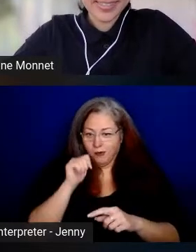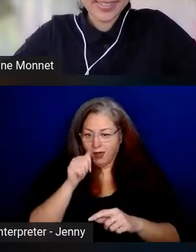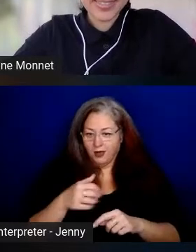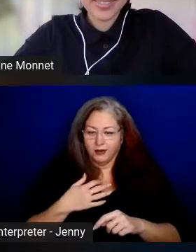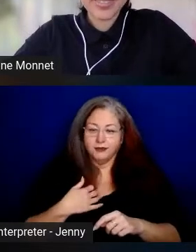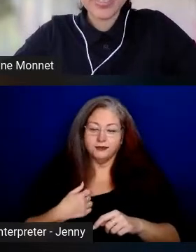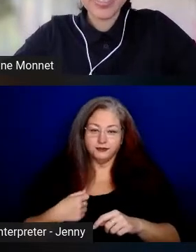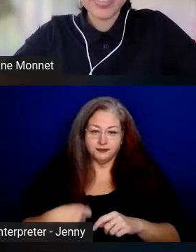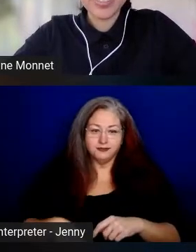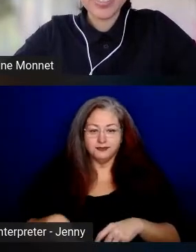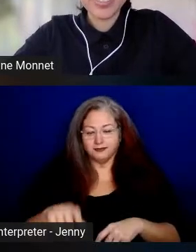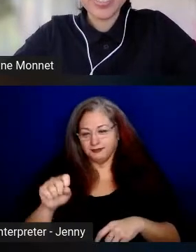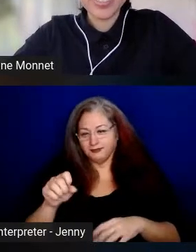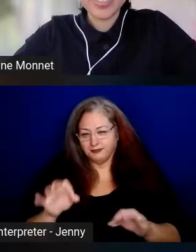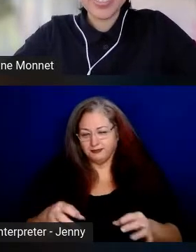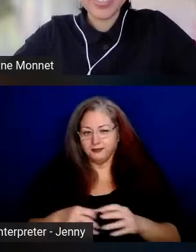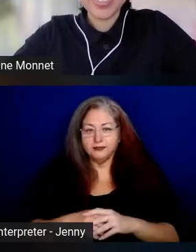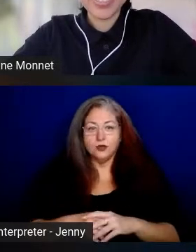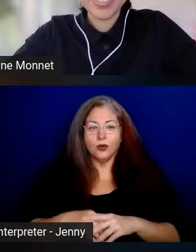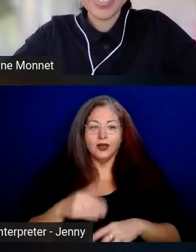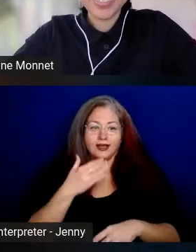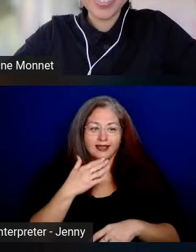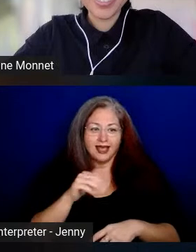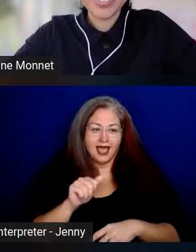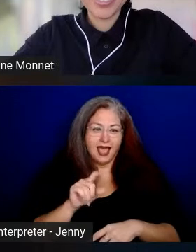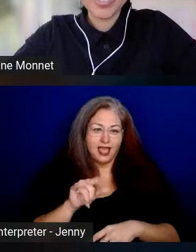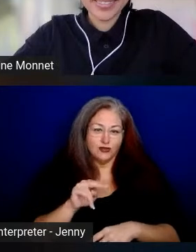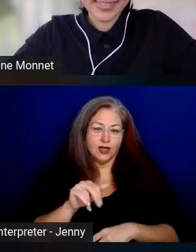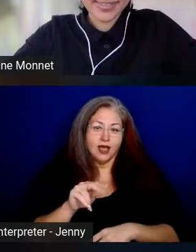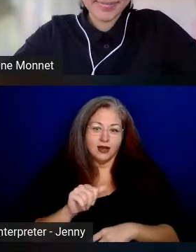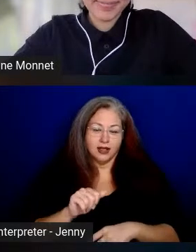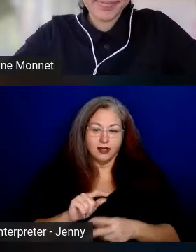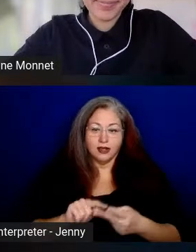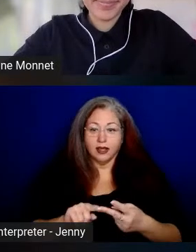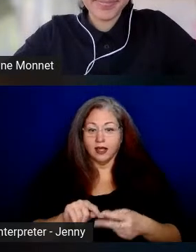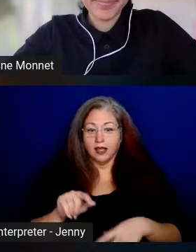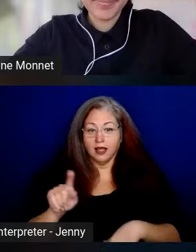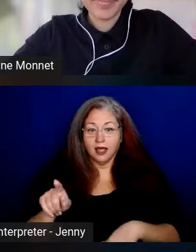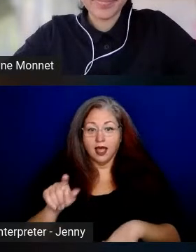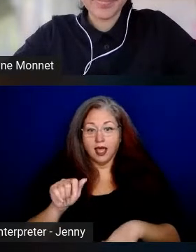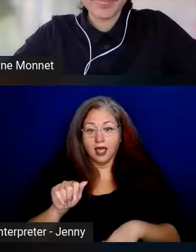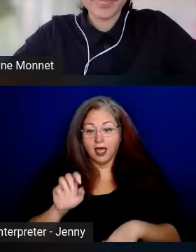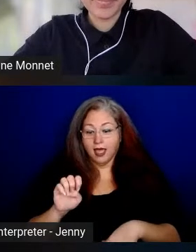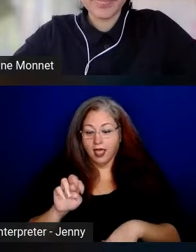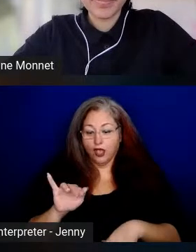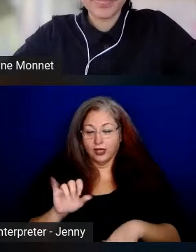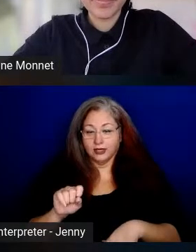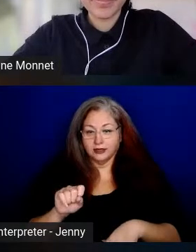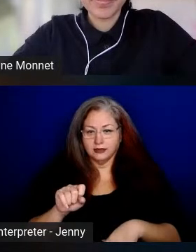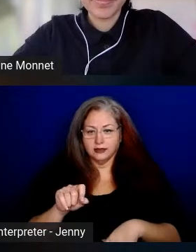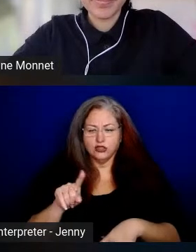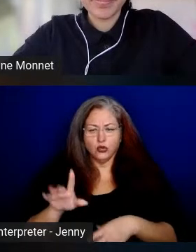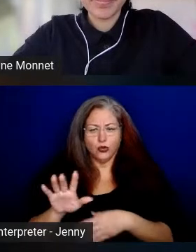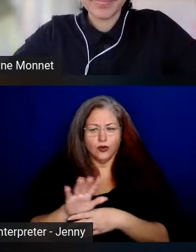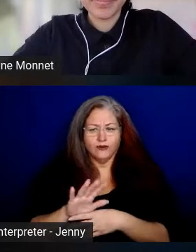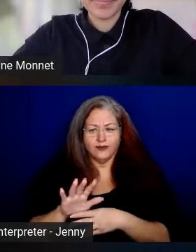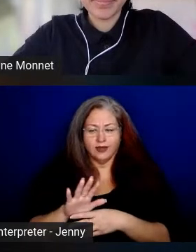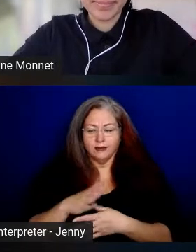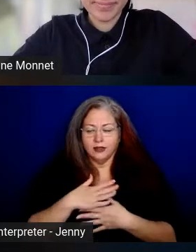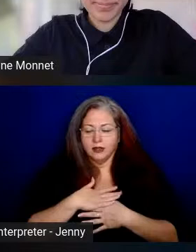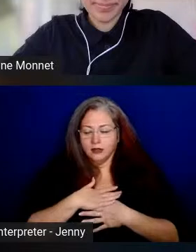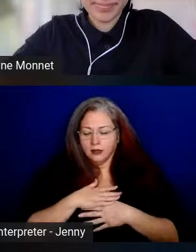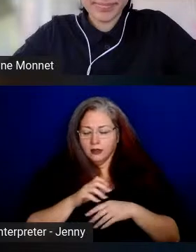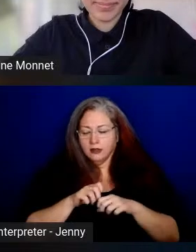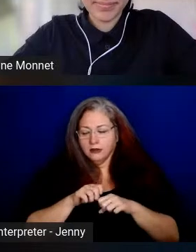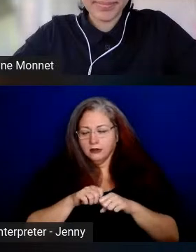Absolutely. Absolutely. Thank you, Adriana. Aris, your film is just a heart-wrenching